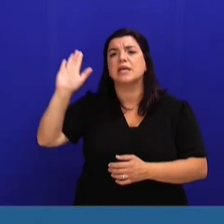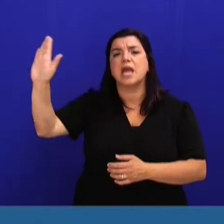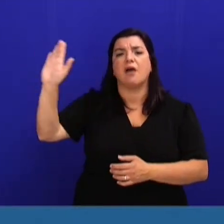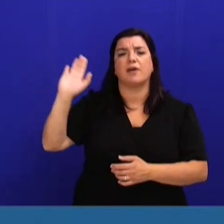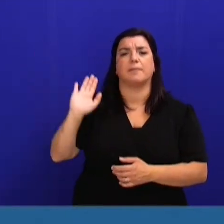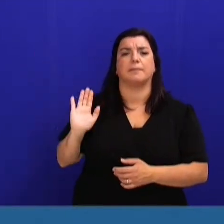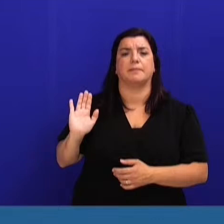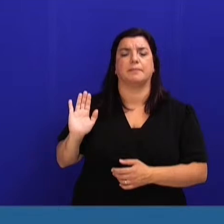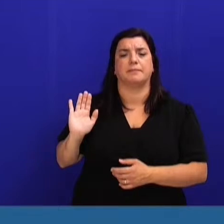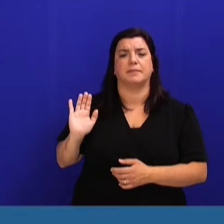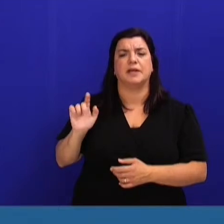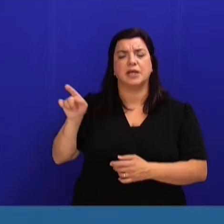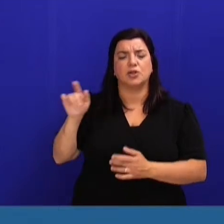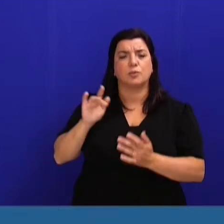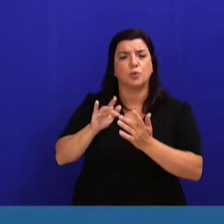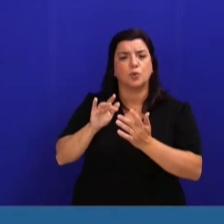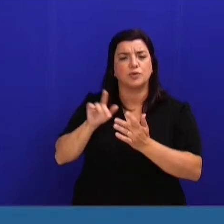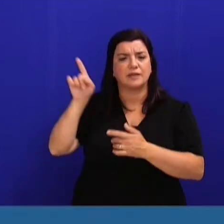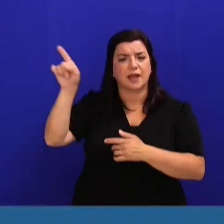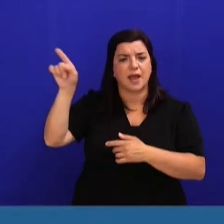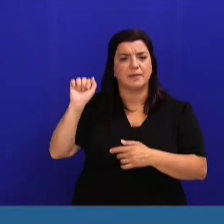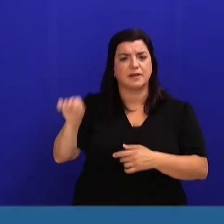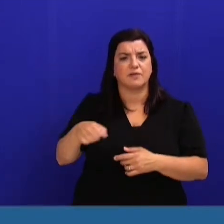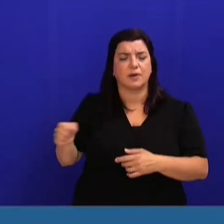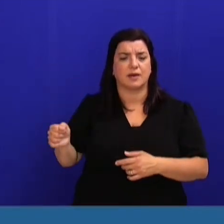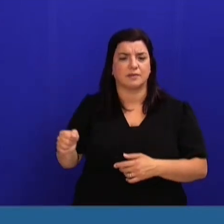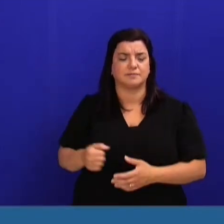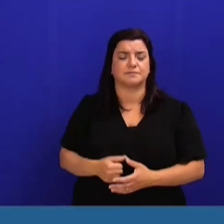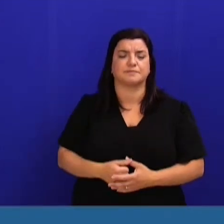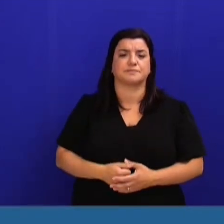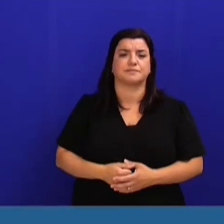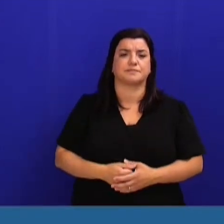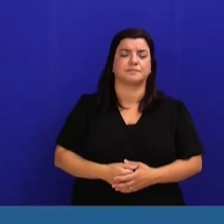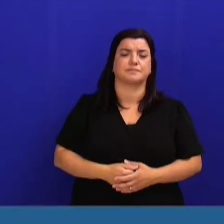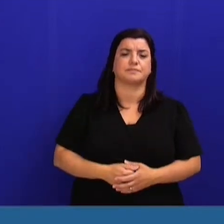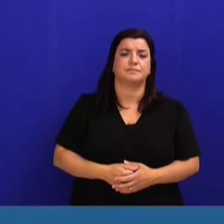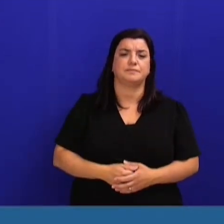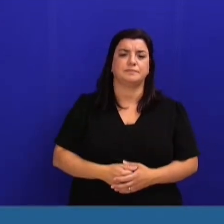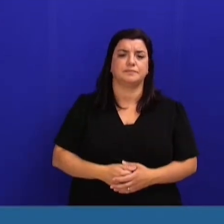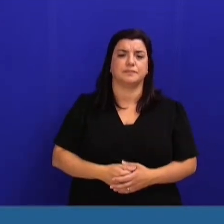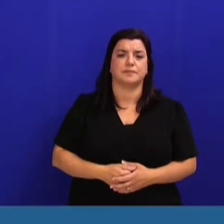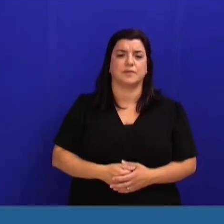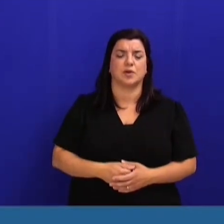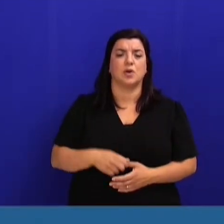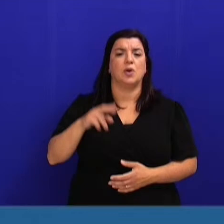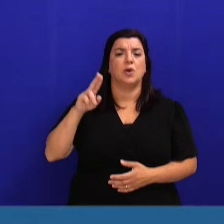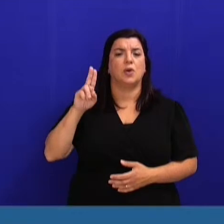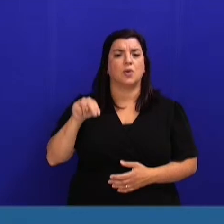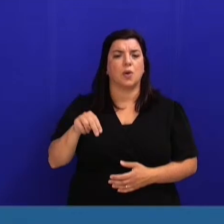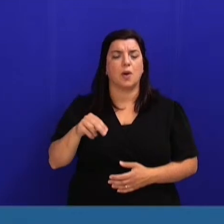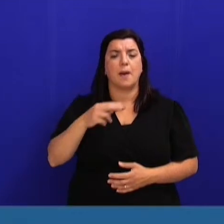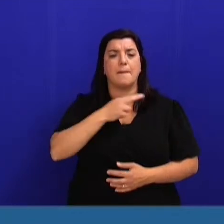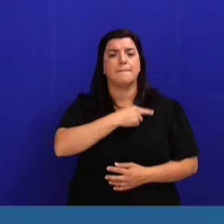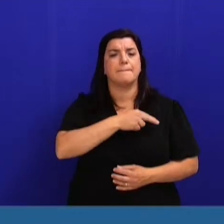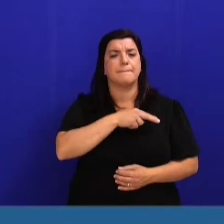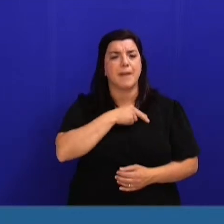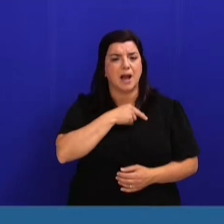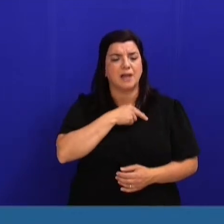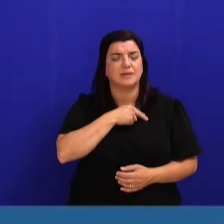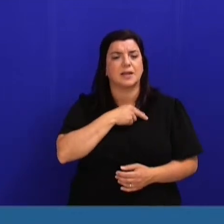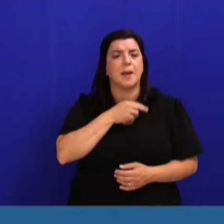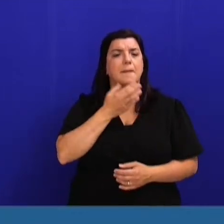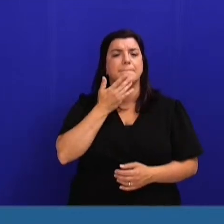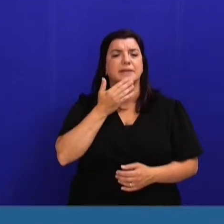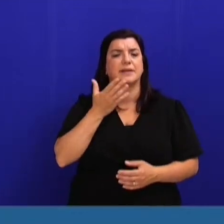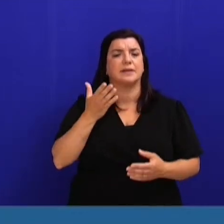then the second dose abroad or vice versa, can they still download the certificate? And when will Malta start recognizing certificates from other countries? So we know